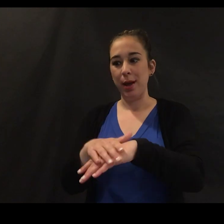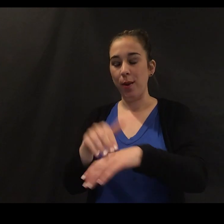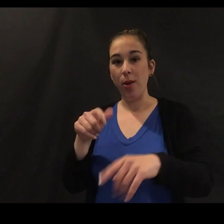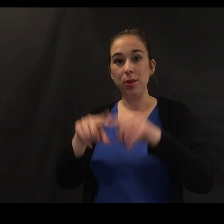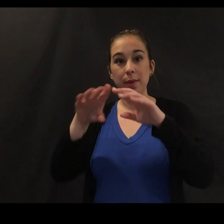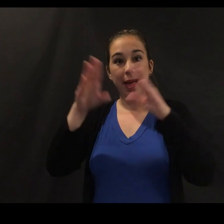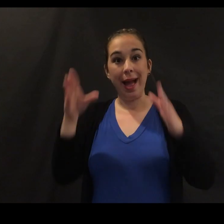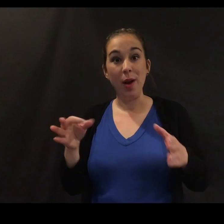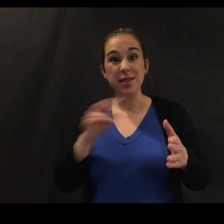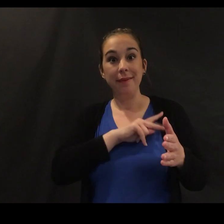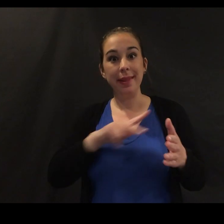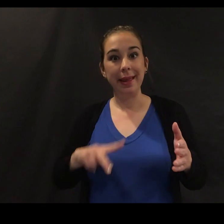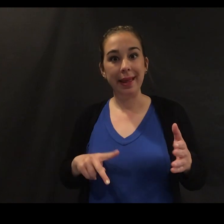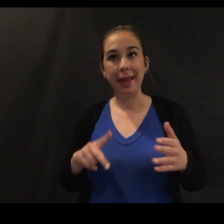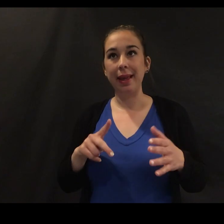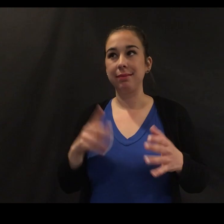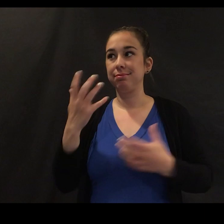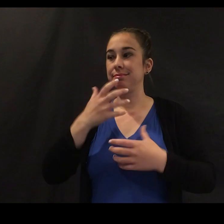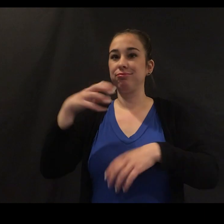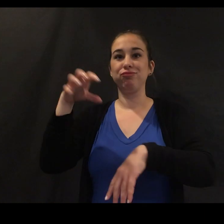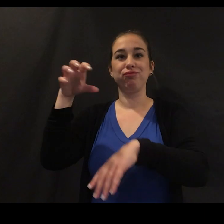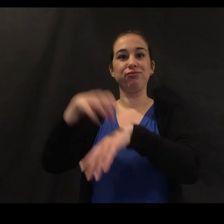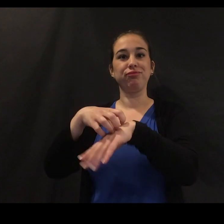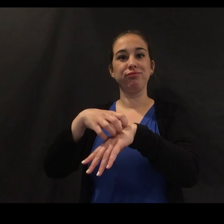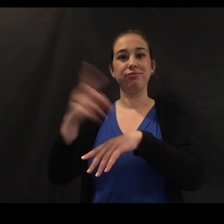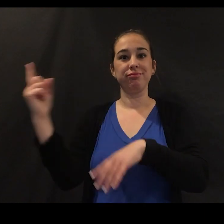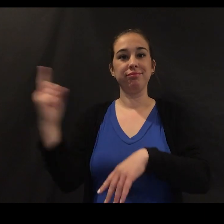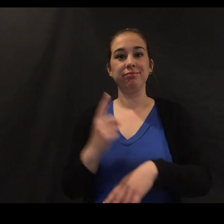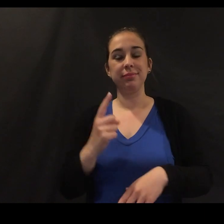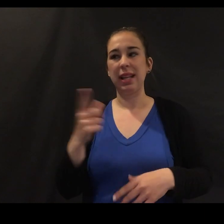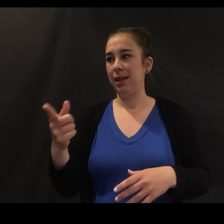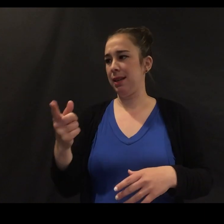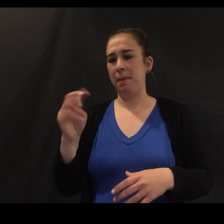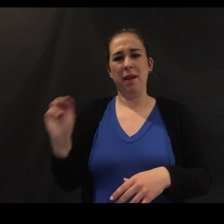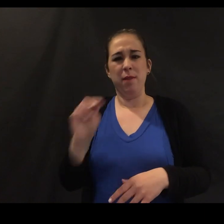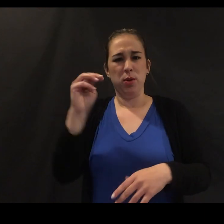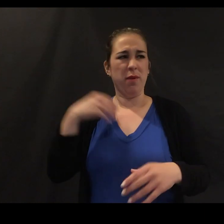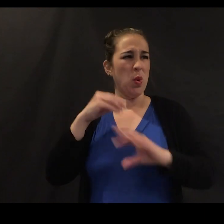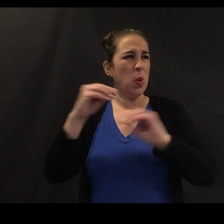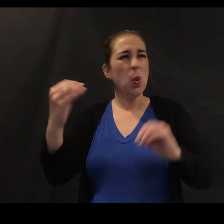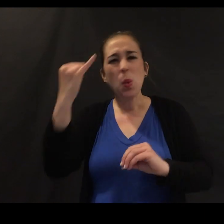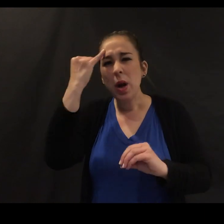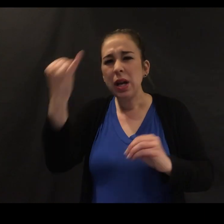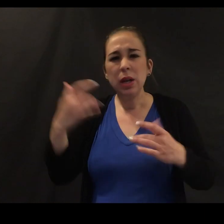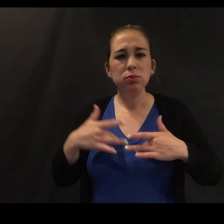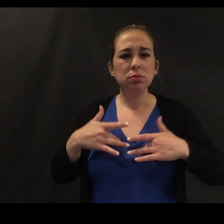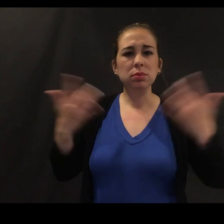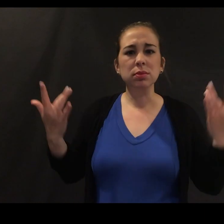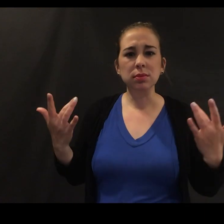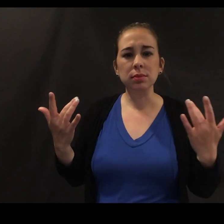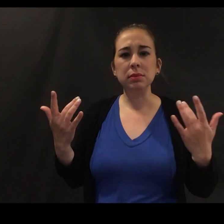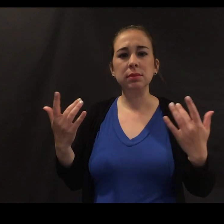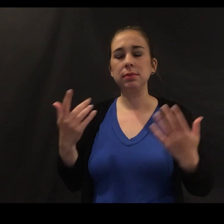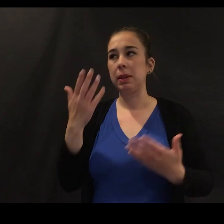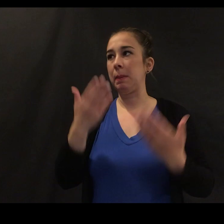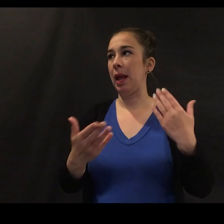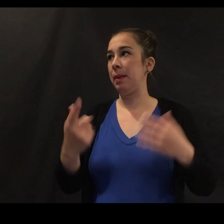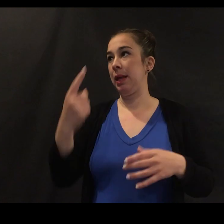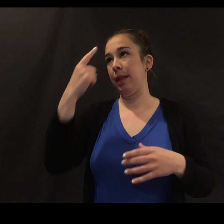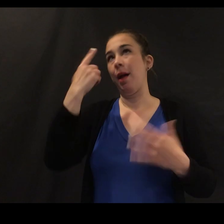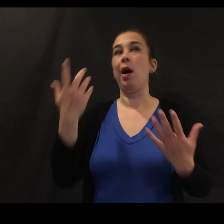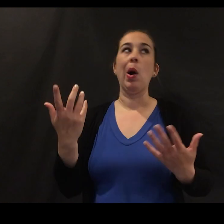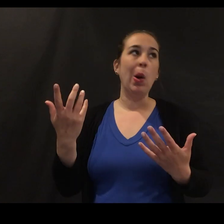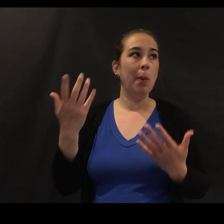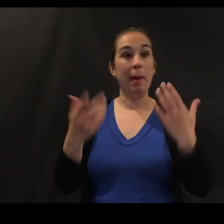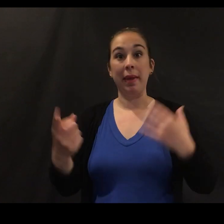of the king, to the palace of the king? He has no idea what's going on. He's perhaps thinking that, well, he finally found me, and he knows